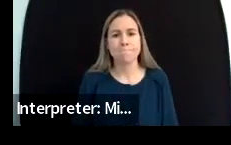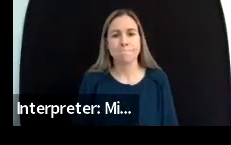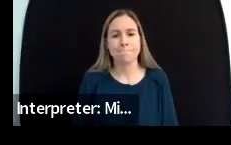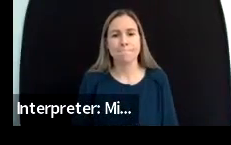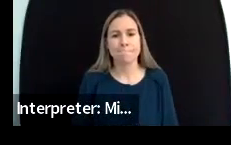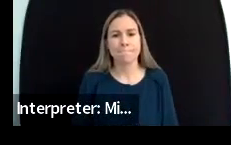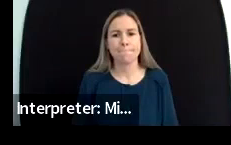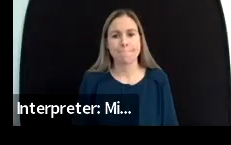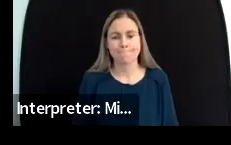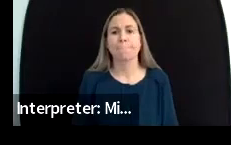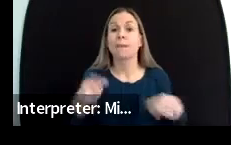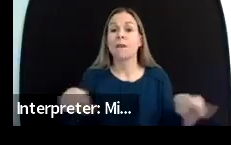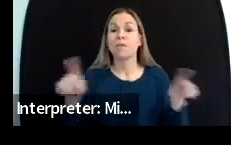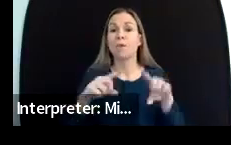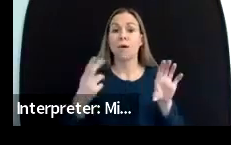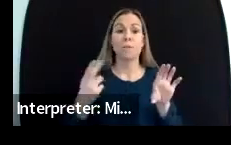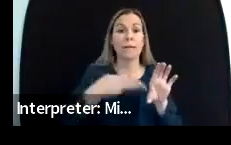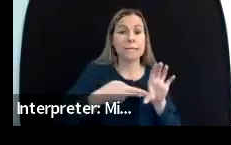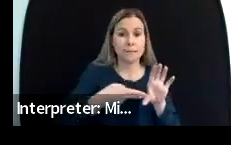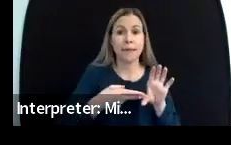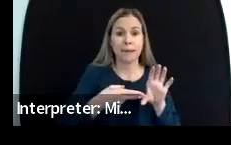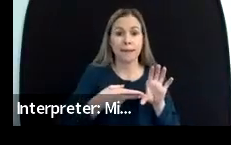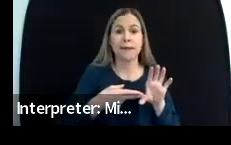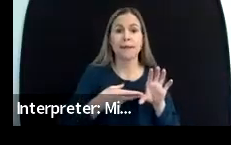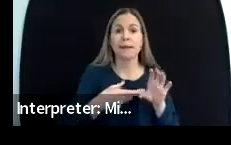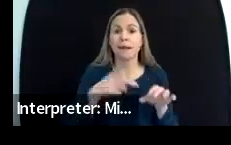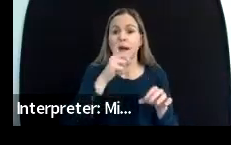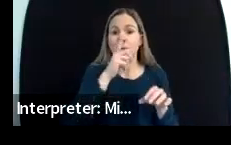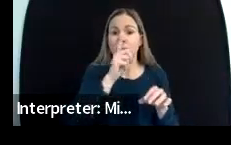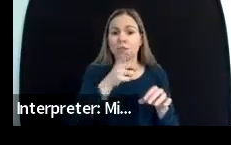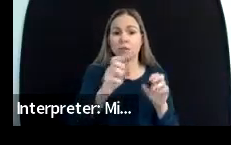Yeah, and those who are participating, they can probably see the